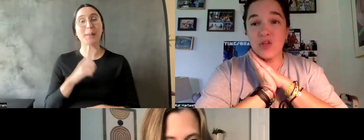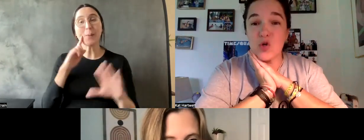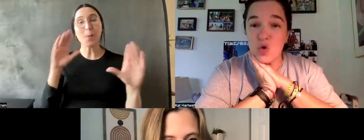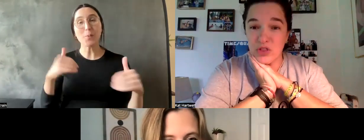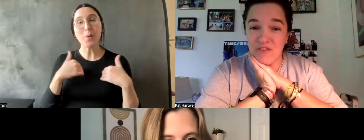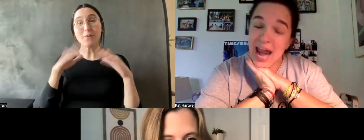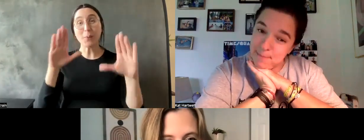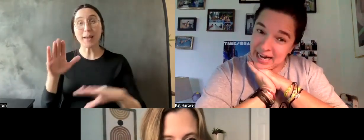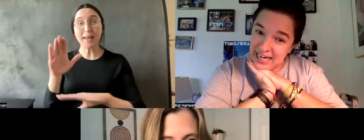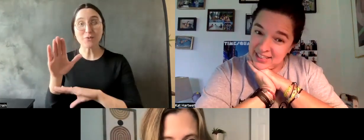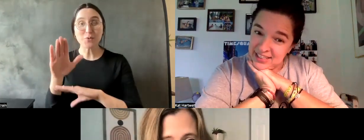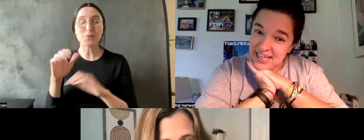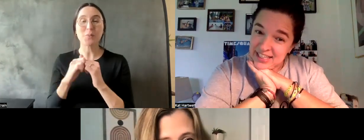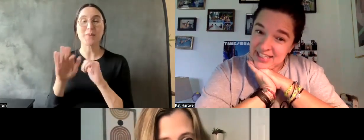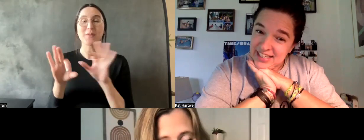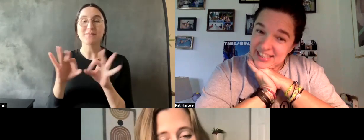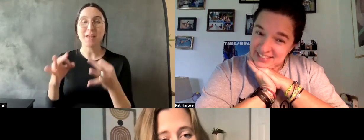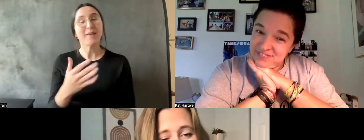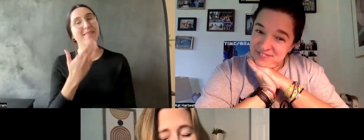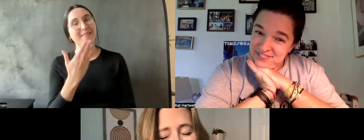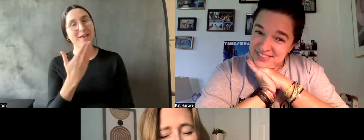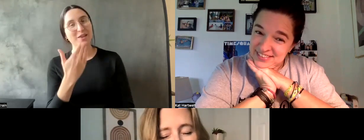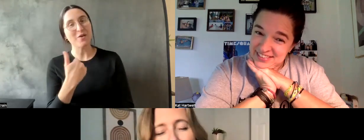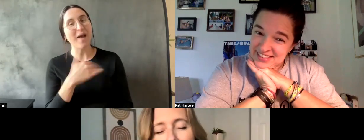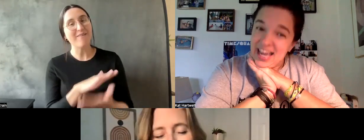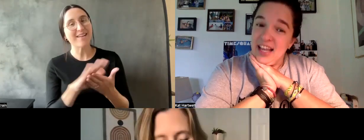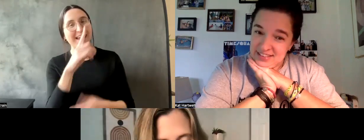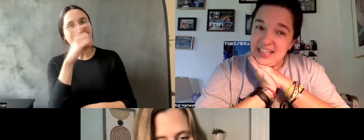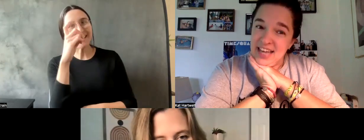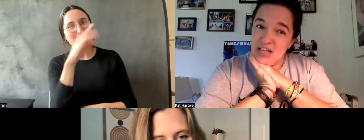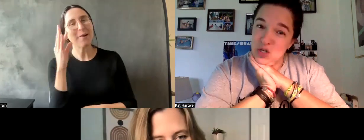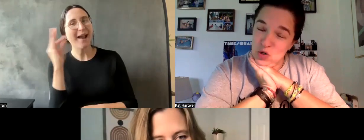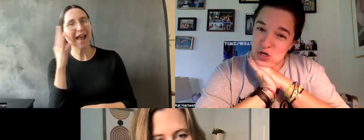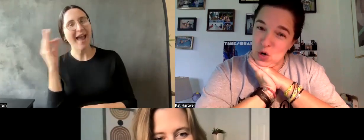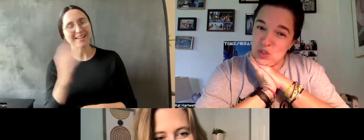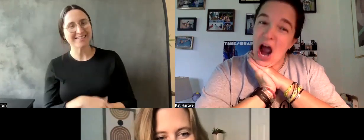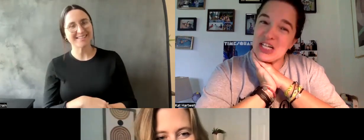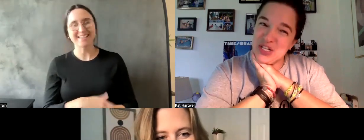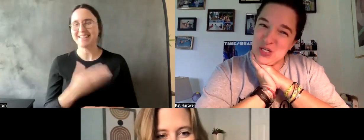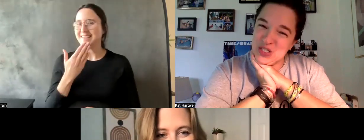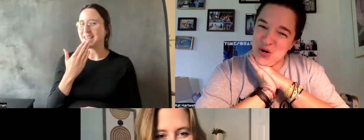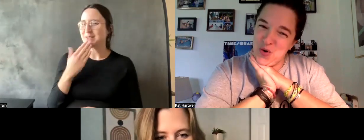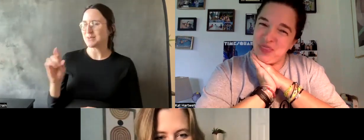great afternoon with the family. Thank you. Have a good summer, Kat. Yes,